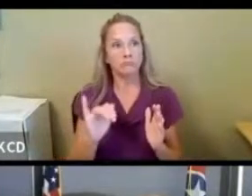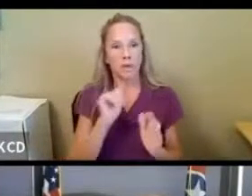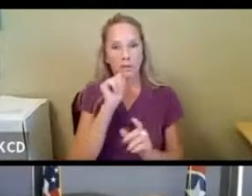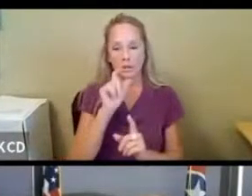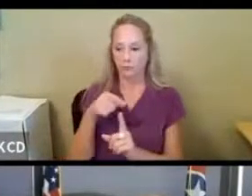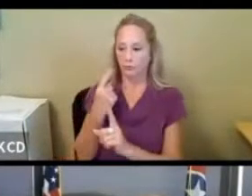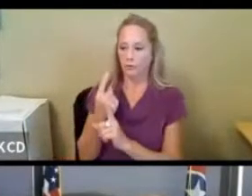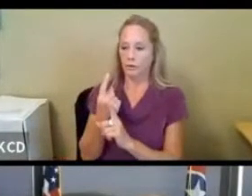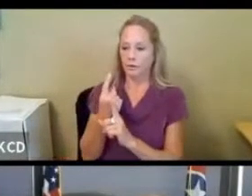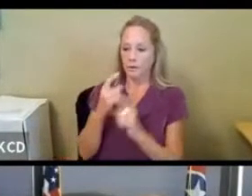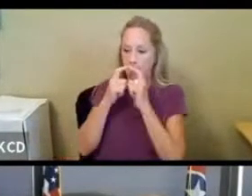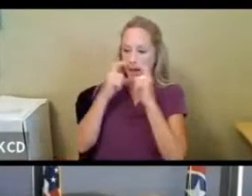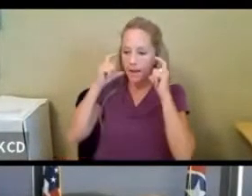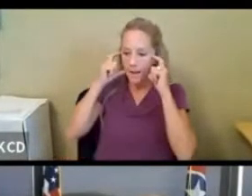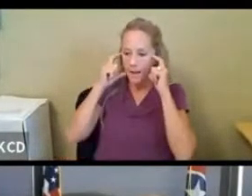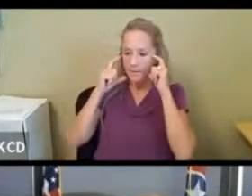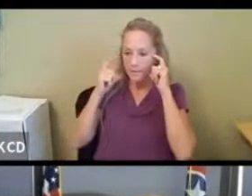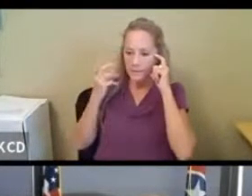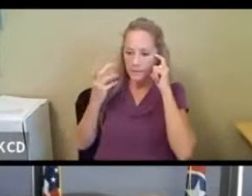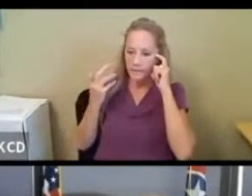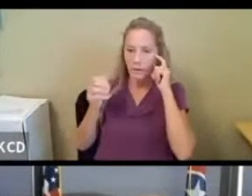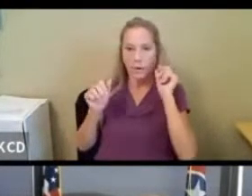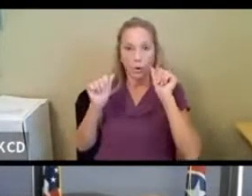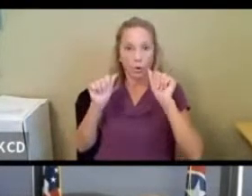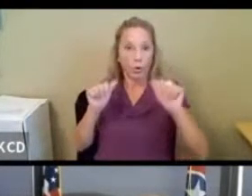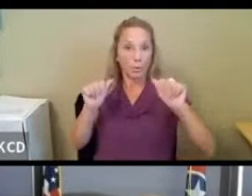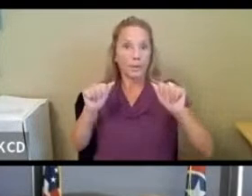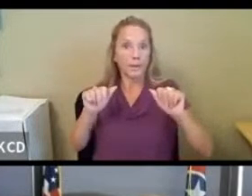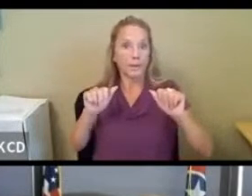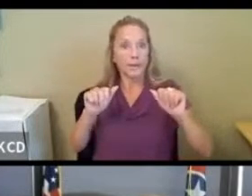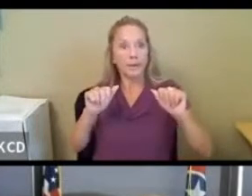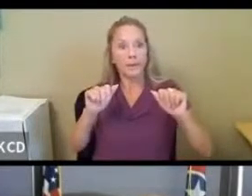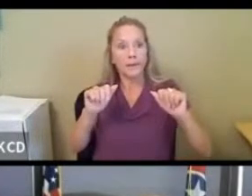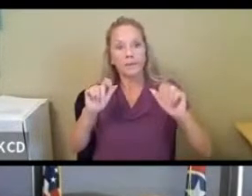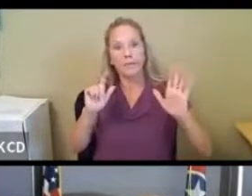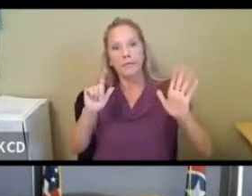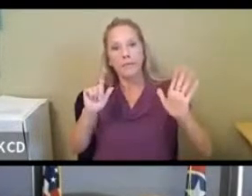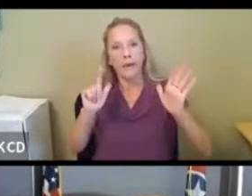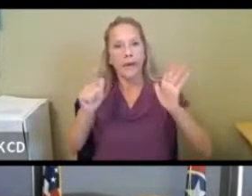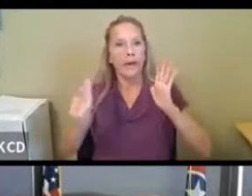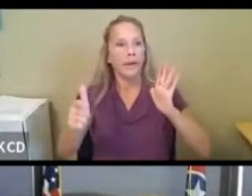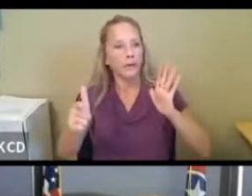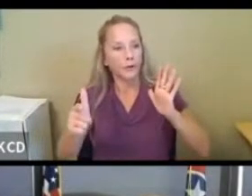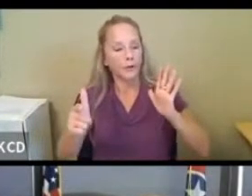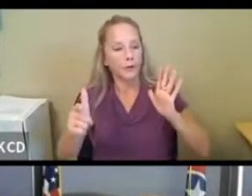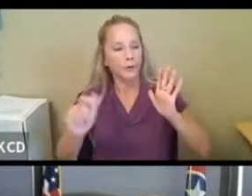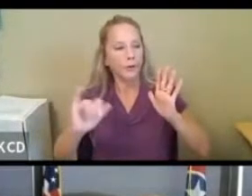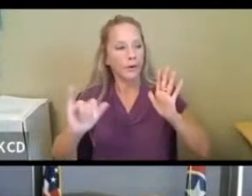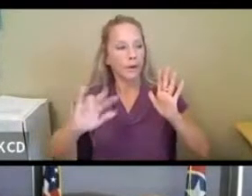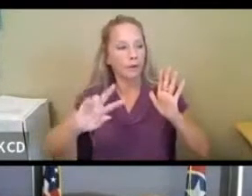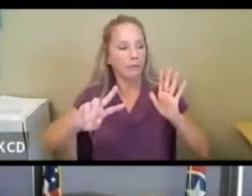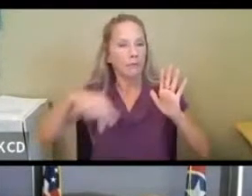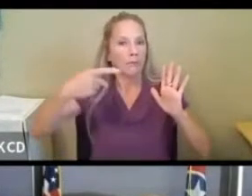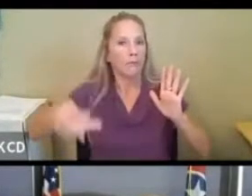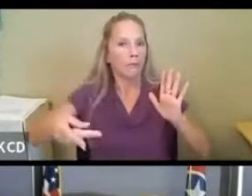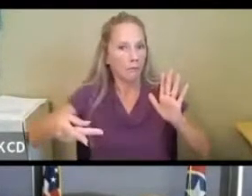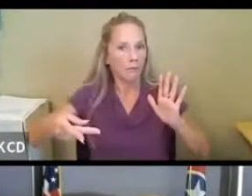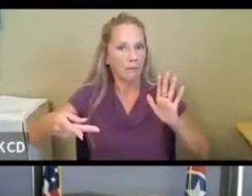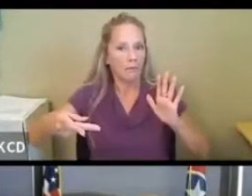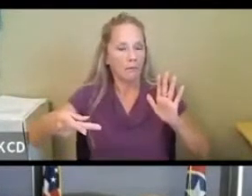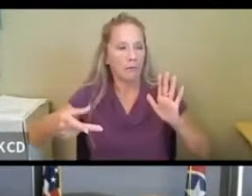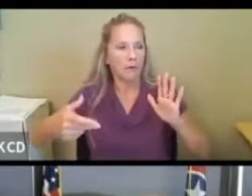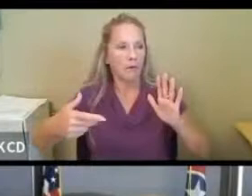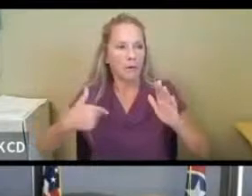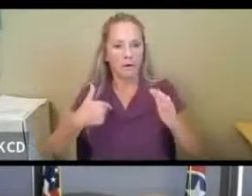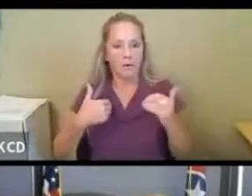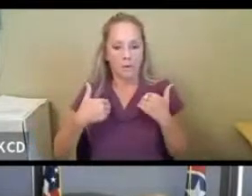masks, for example. So I could see a situation where things get unwound in reverse order, and that there'd be different